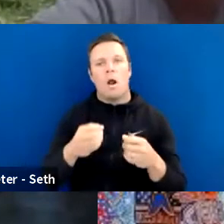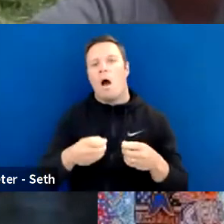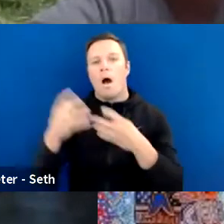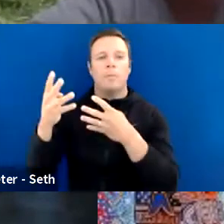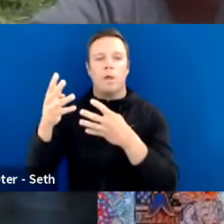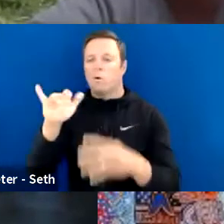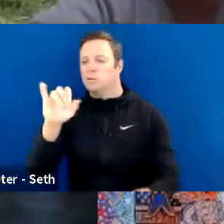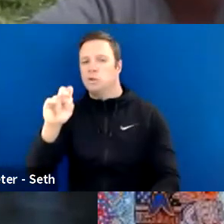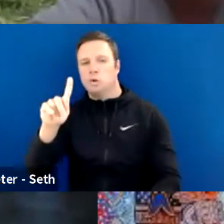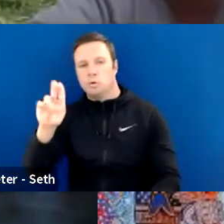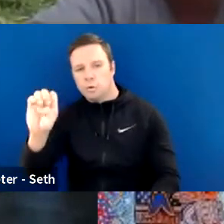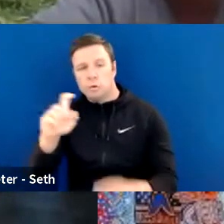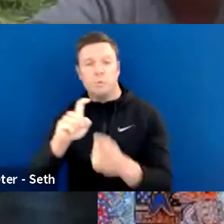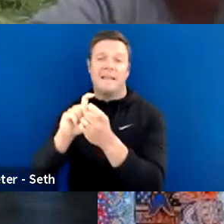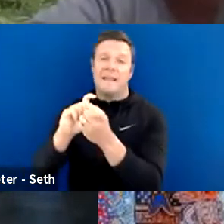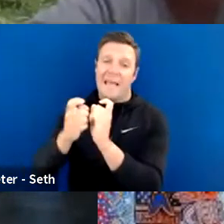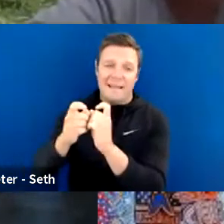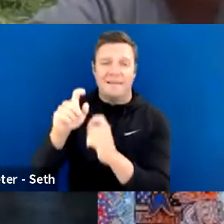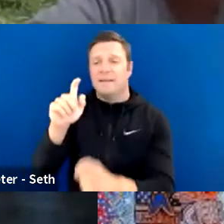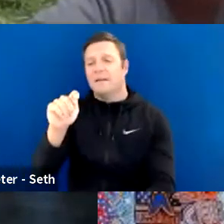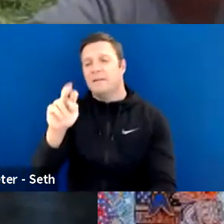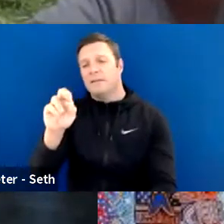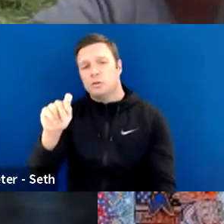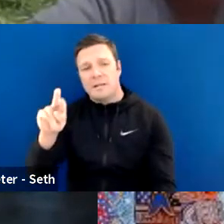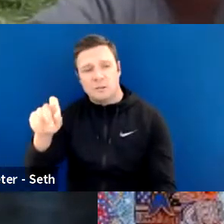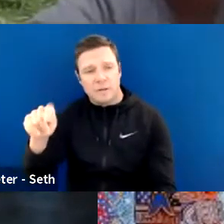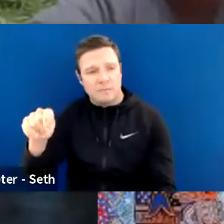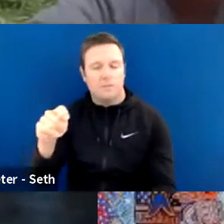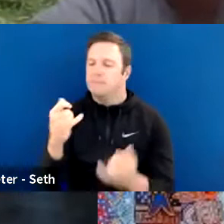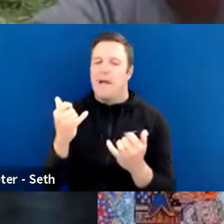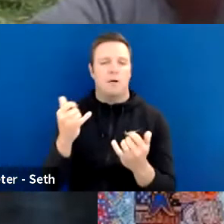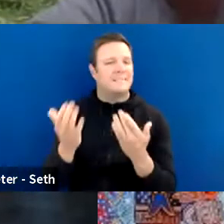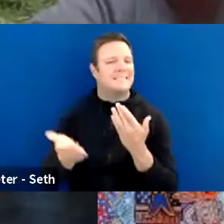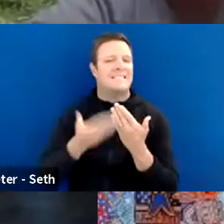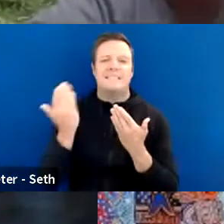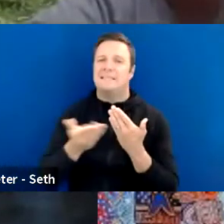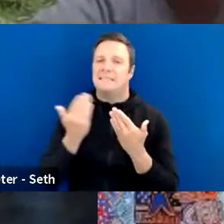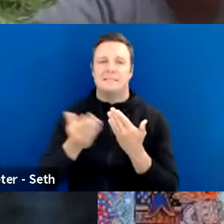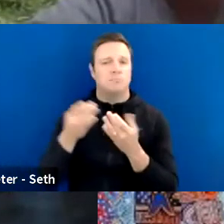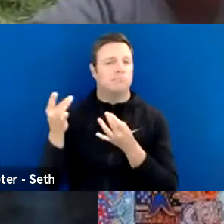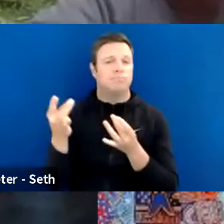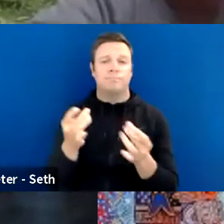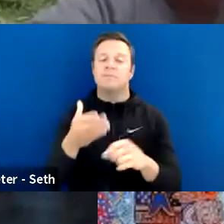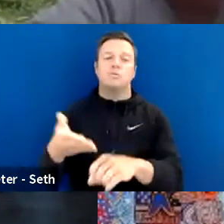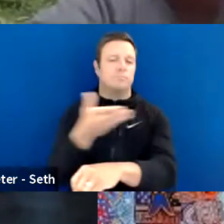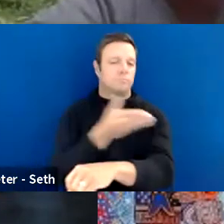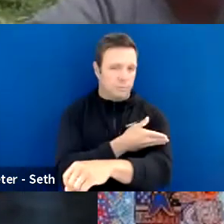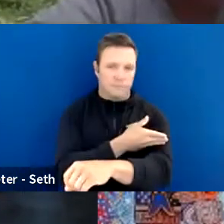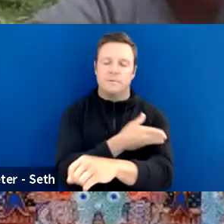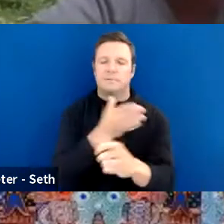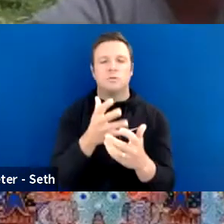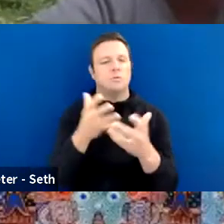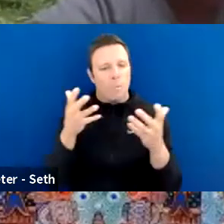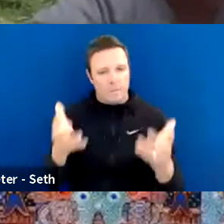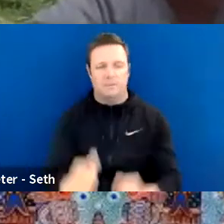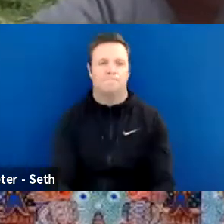whole edit of the transcript. It's so much easier now. So we have improved that